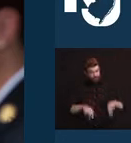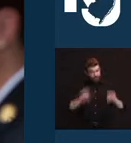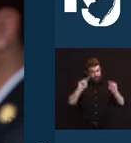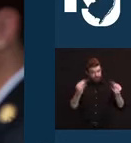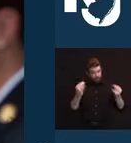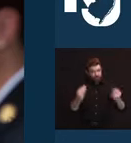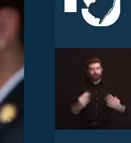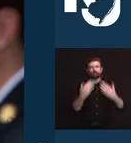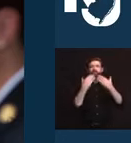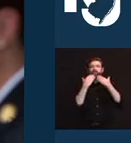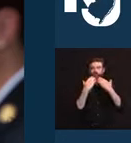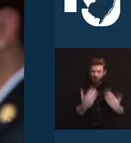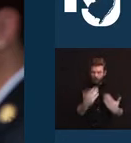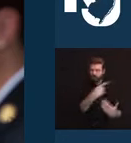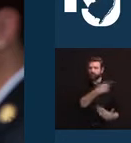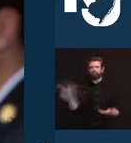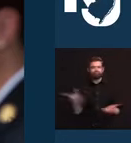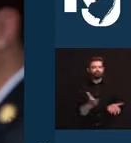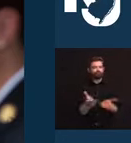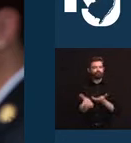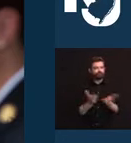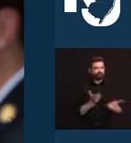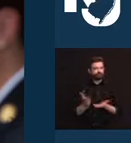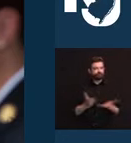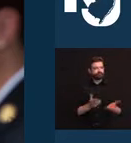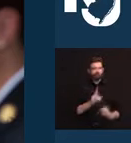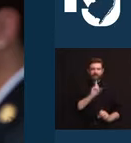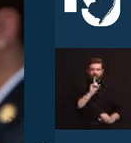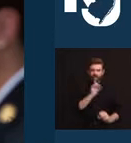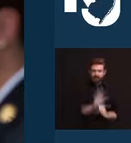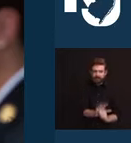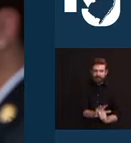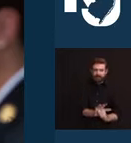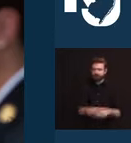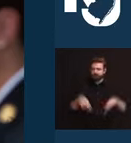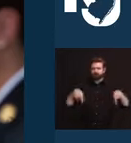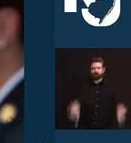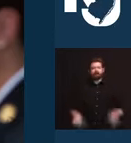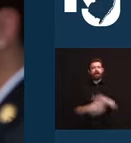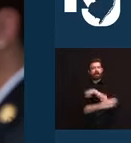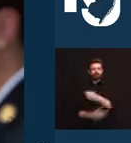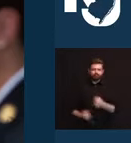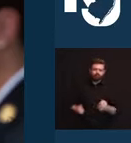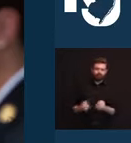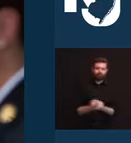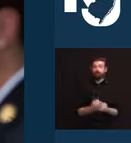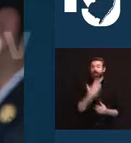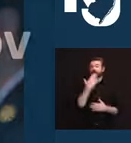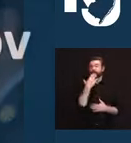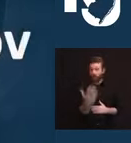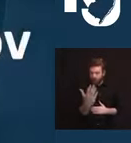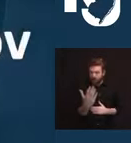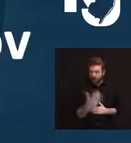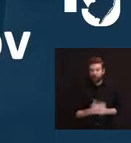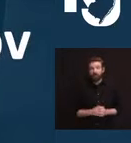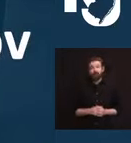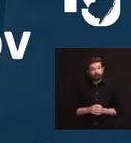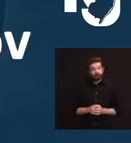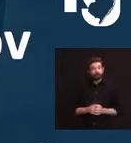your commitment to our nation's founding ideals. With that, please help me welcome the woman who needs no introduction,